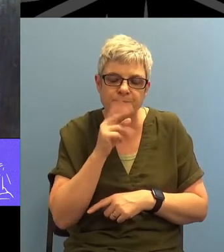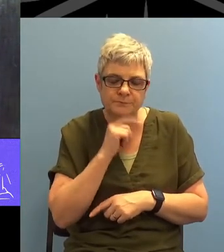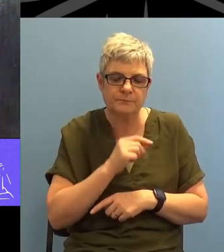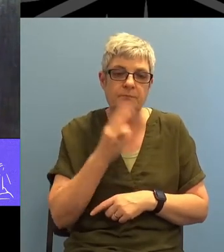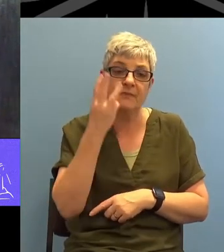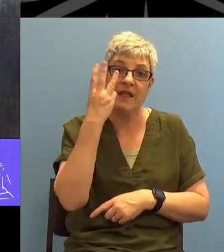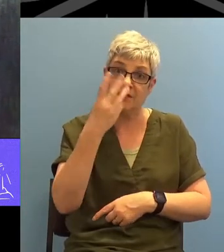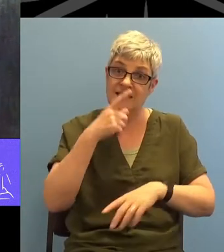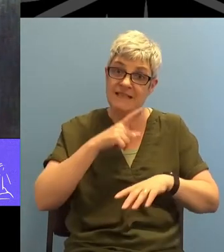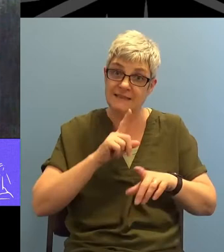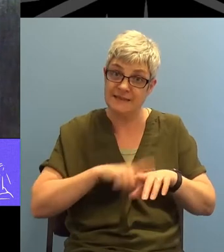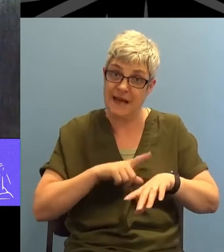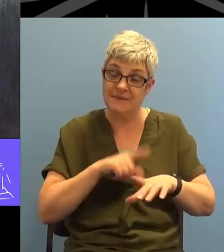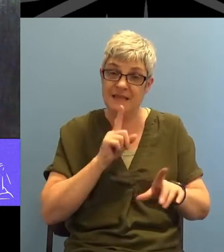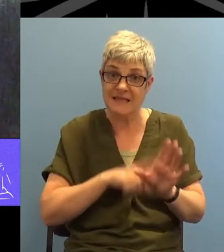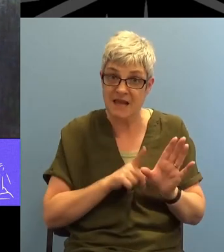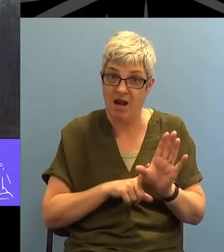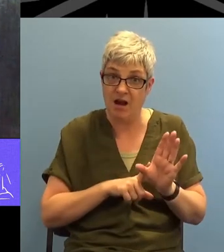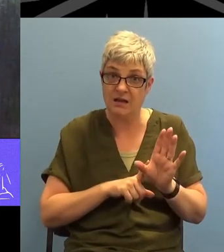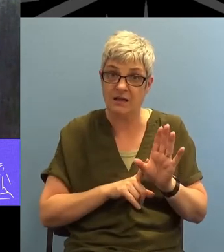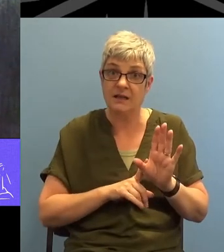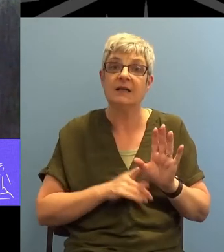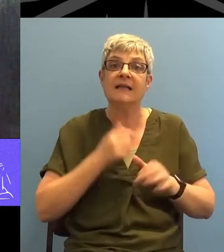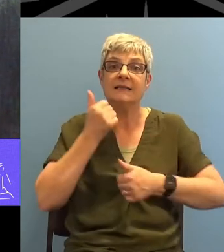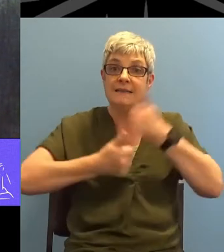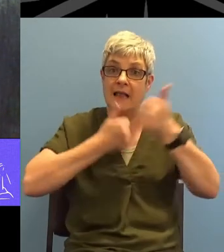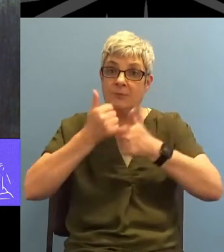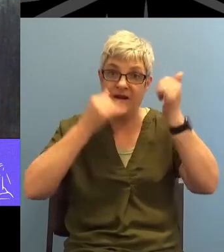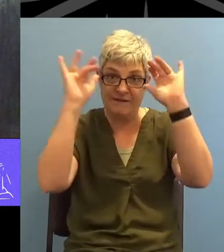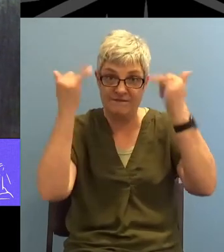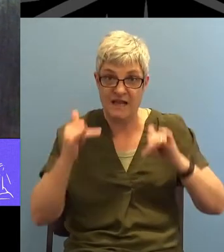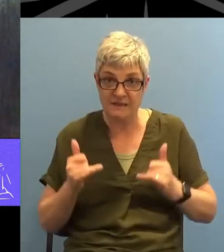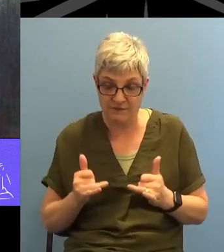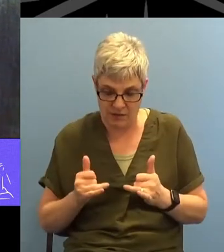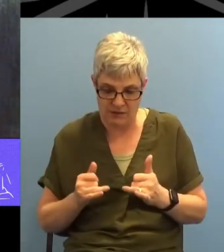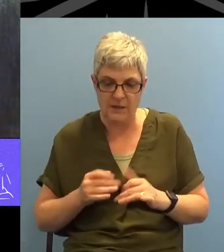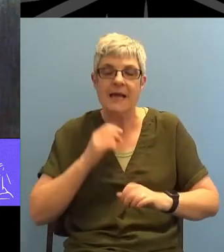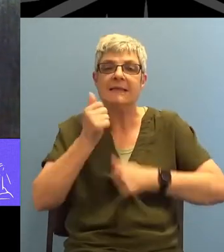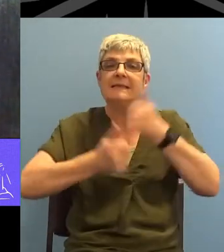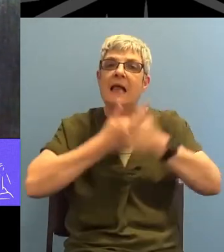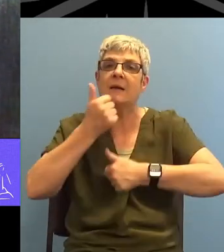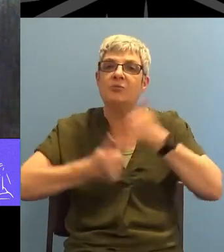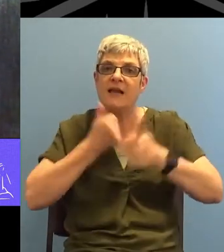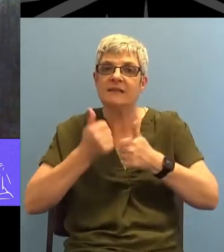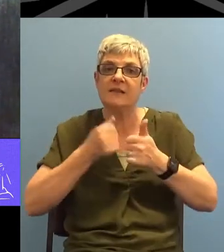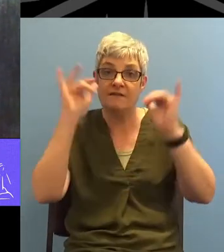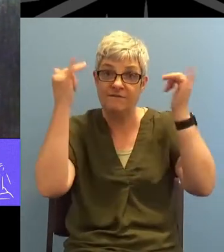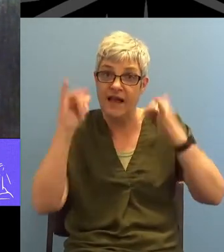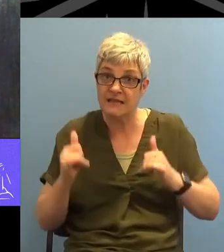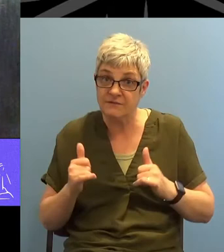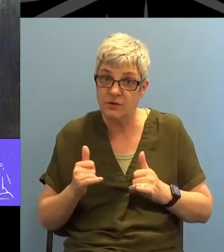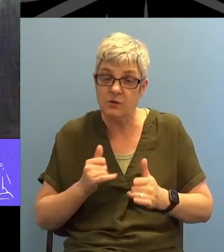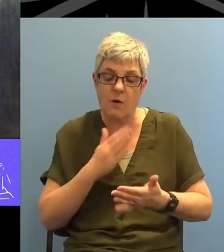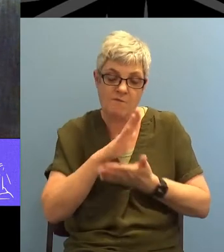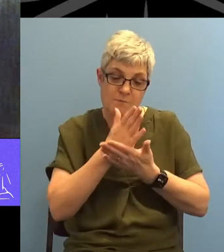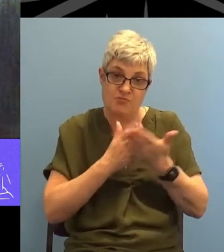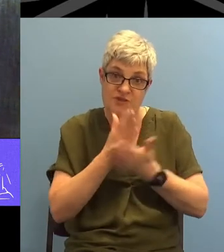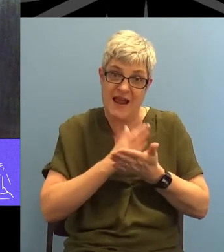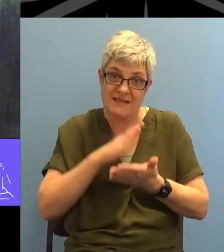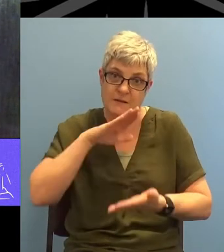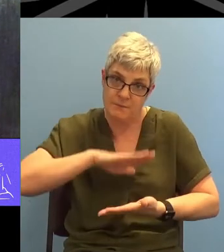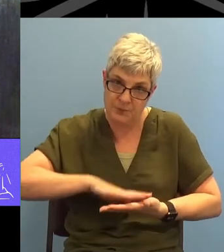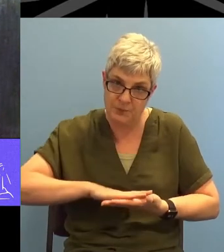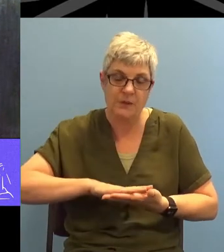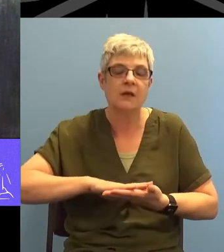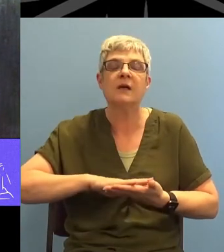3 times a year you are to celebrate a festival to me. Celebrate the festival of unleavened bread. For 7 days